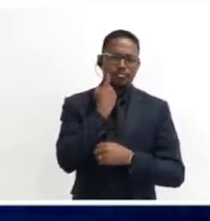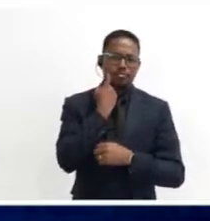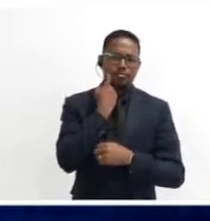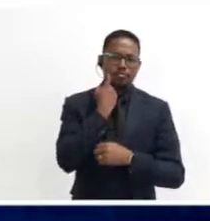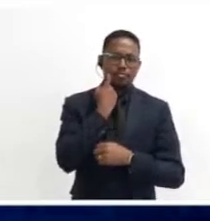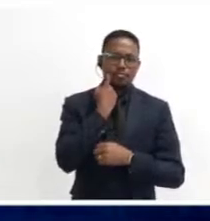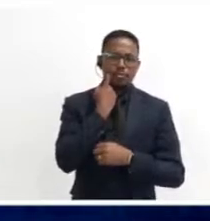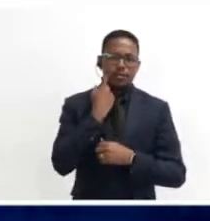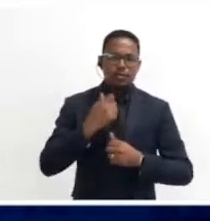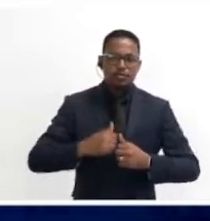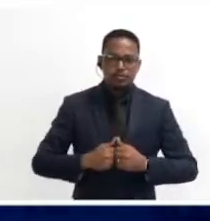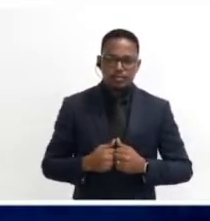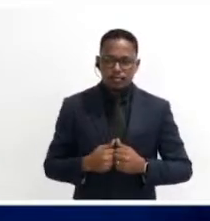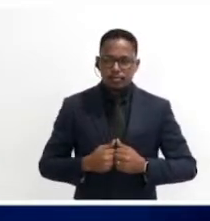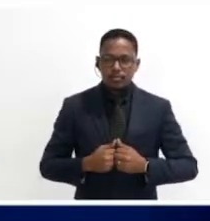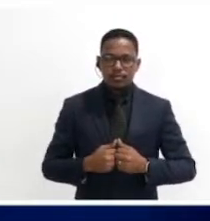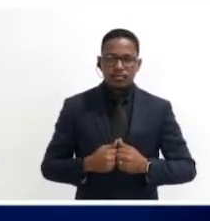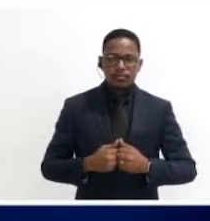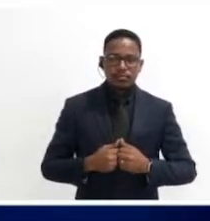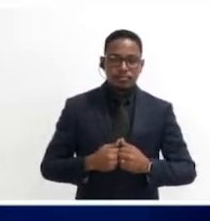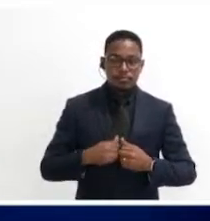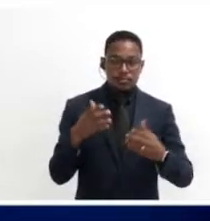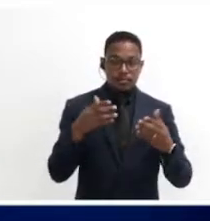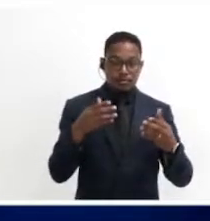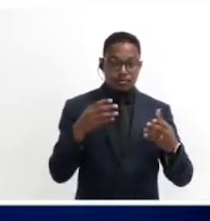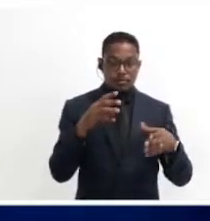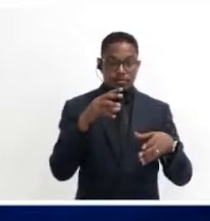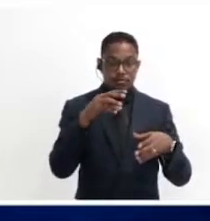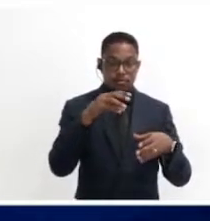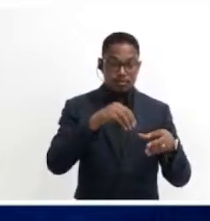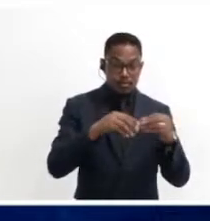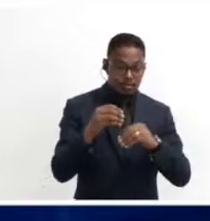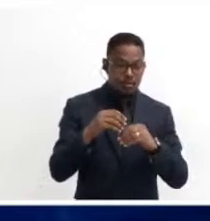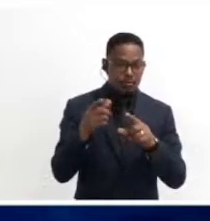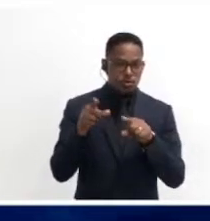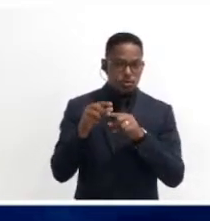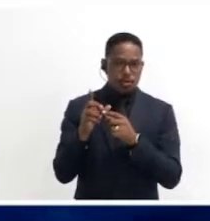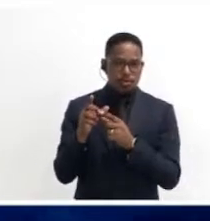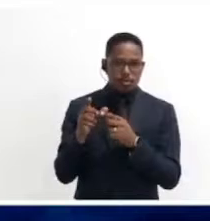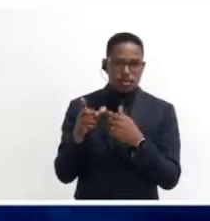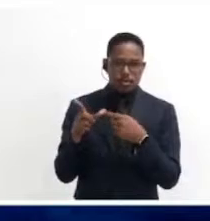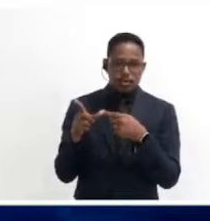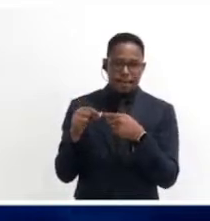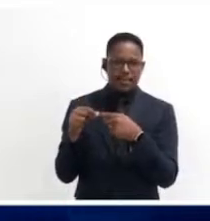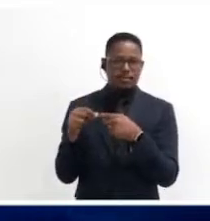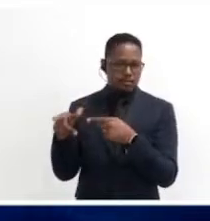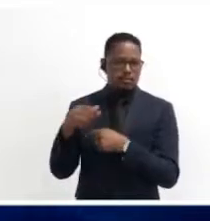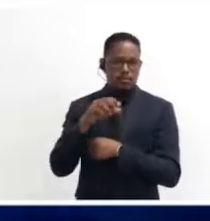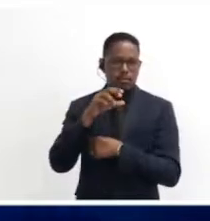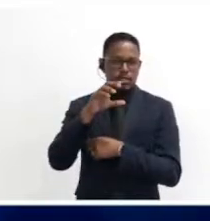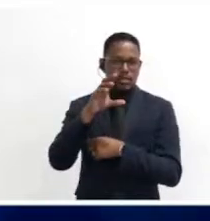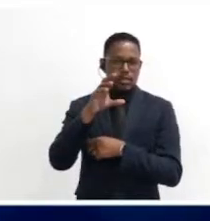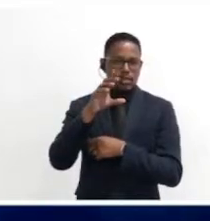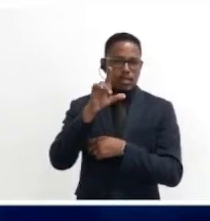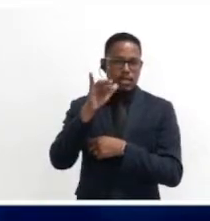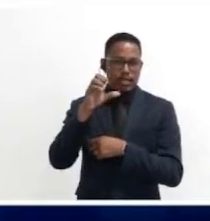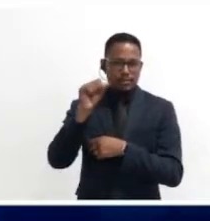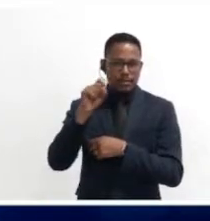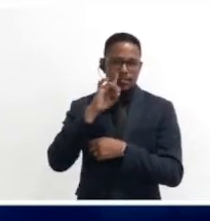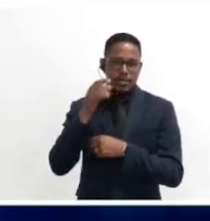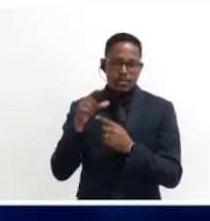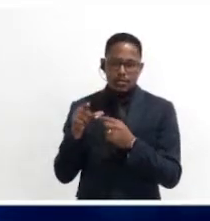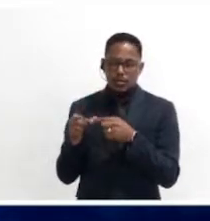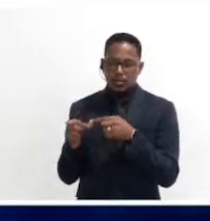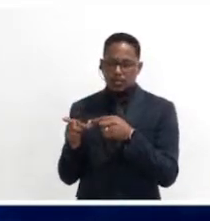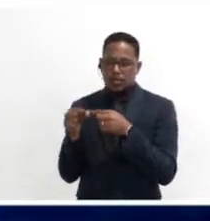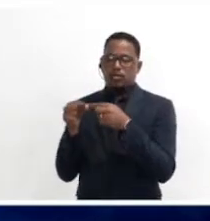in the package something we call clips that aren't wire bonded per se, they're solder connections, but they're able to carry a lot